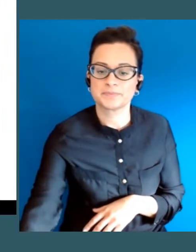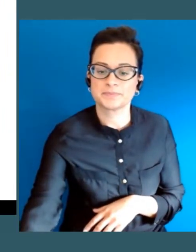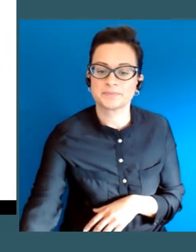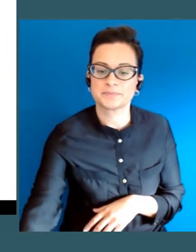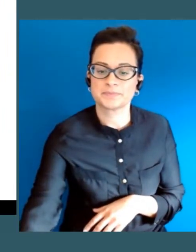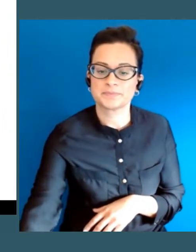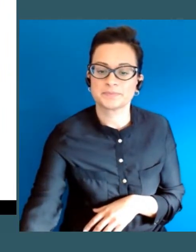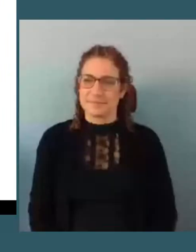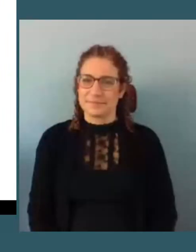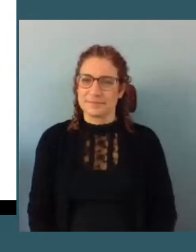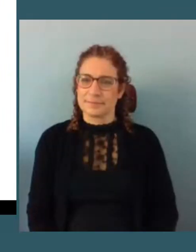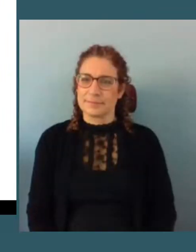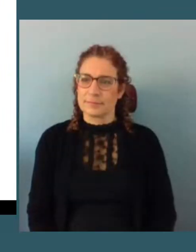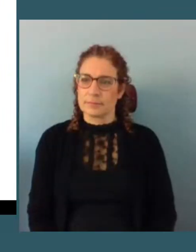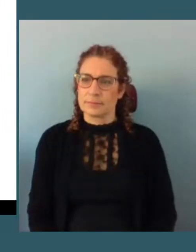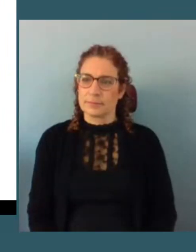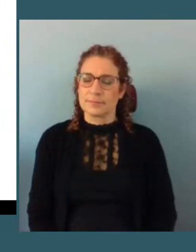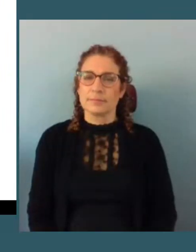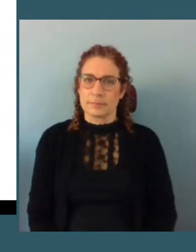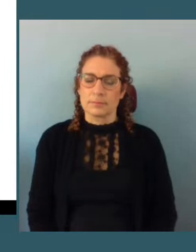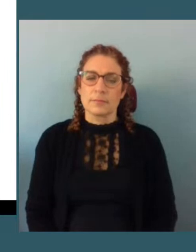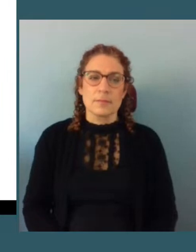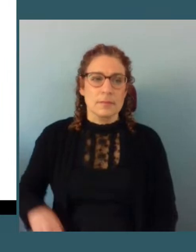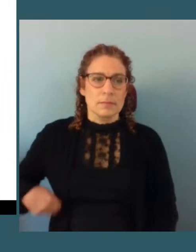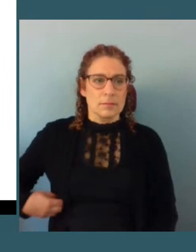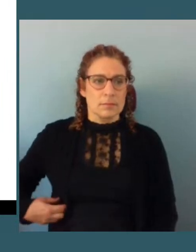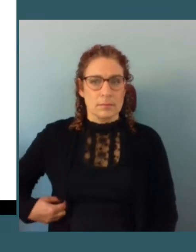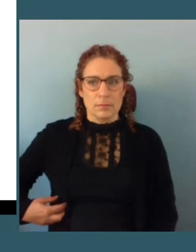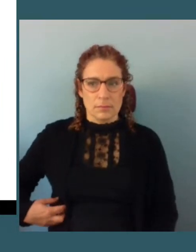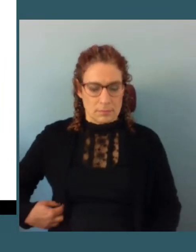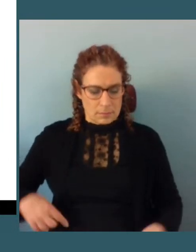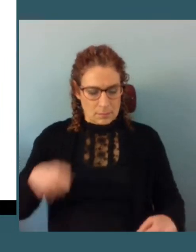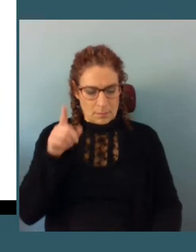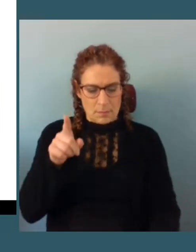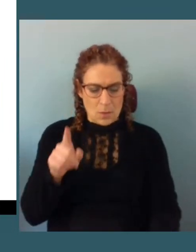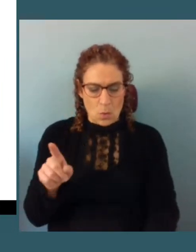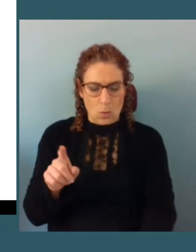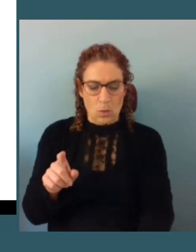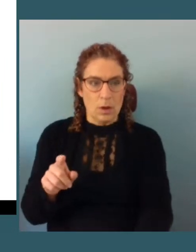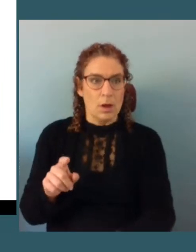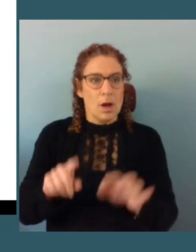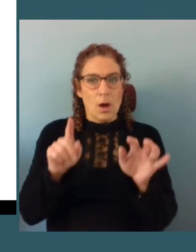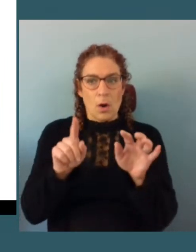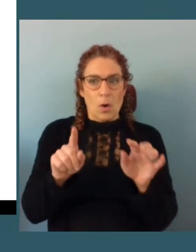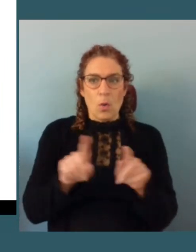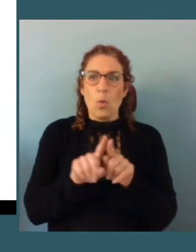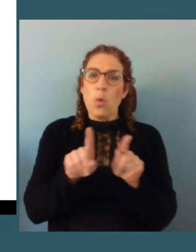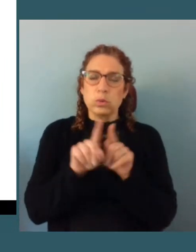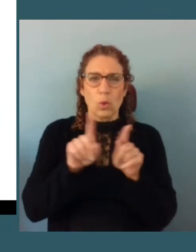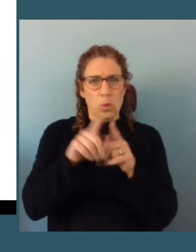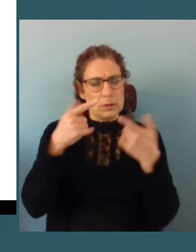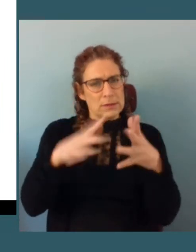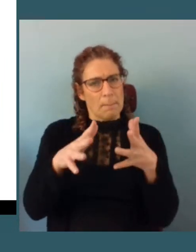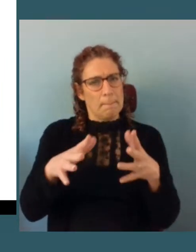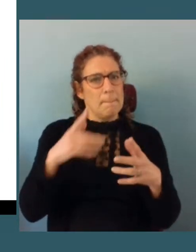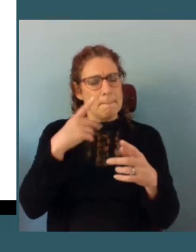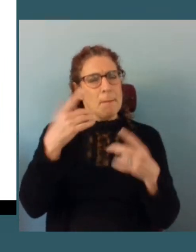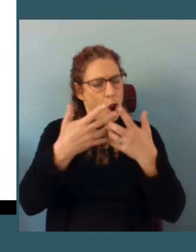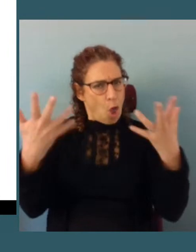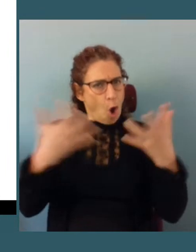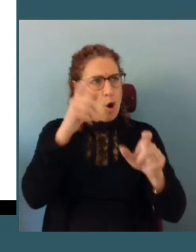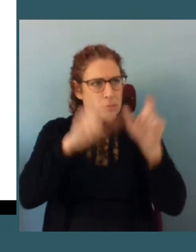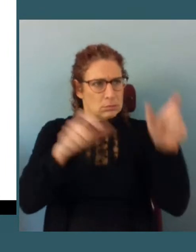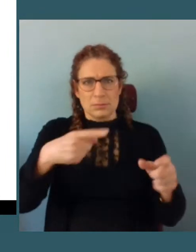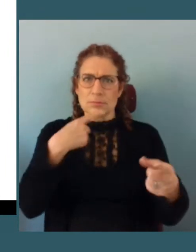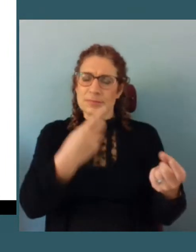I think the other thing that we found is that the study showed that there was a long delay in making a diagnosis, and thus appropriate management could